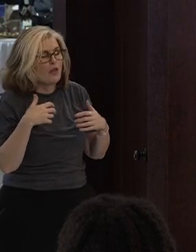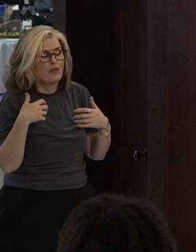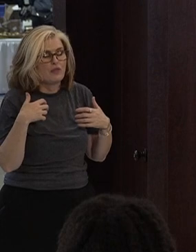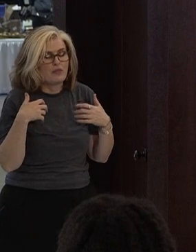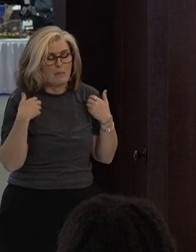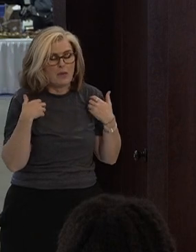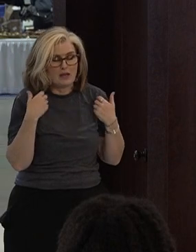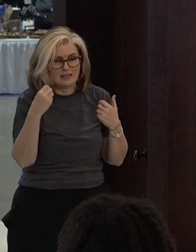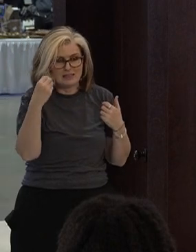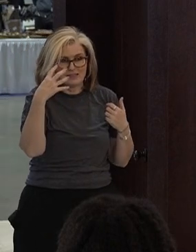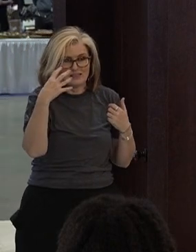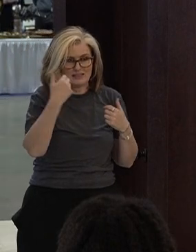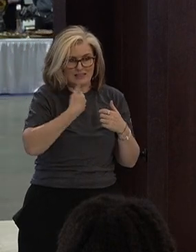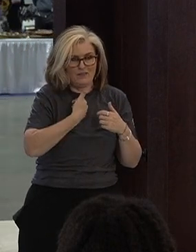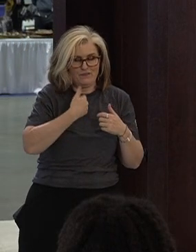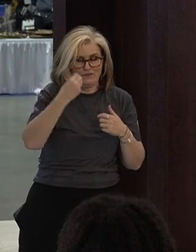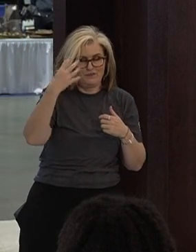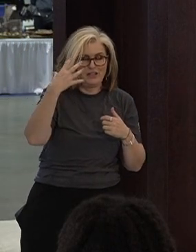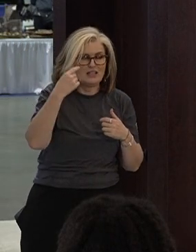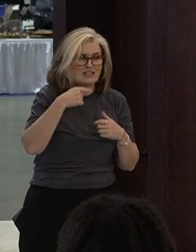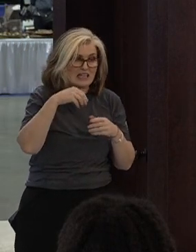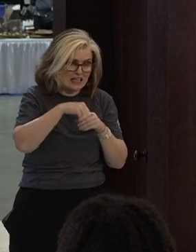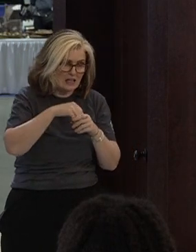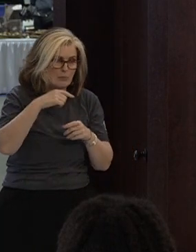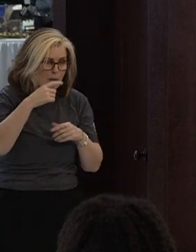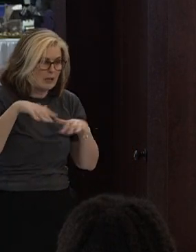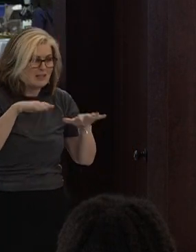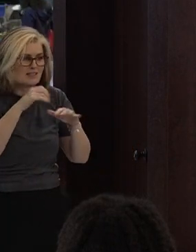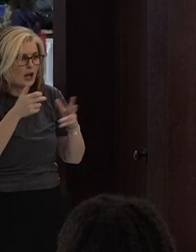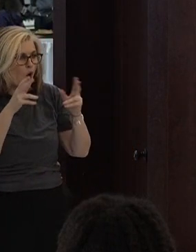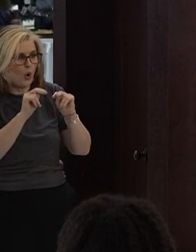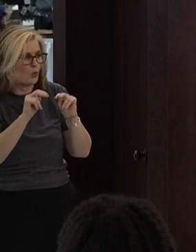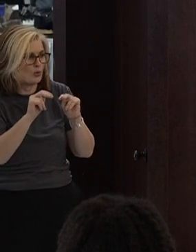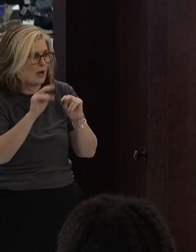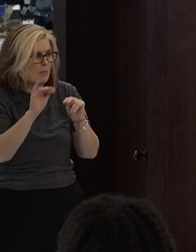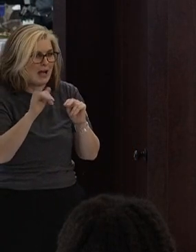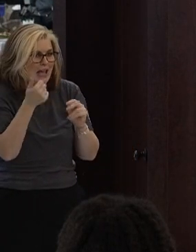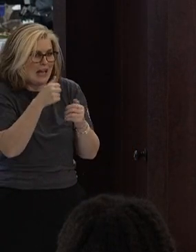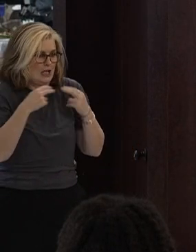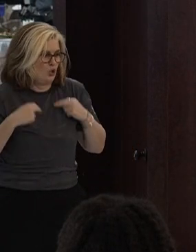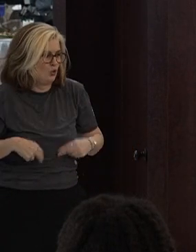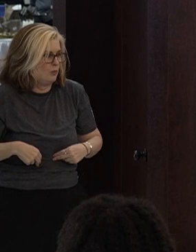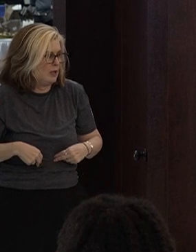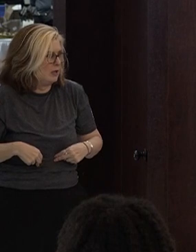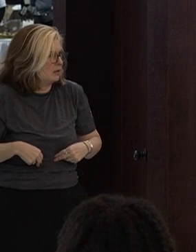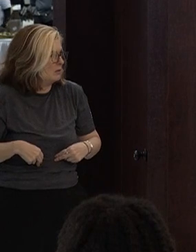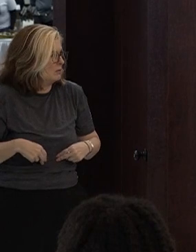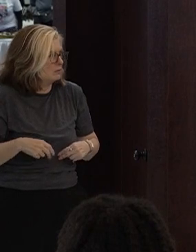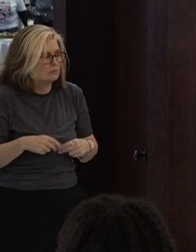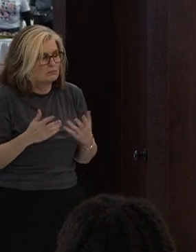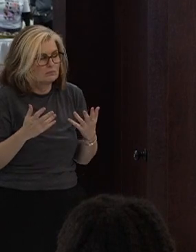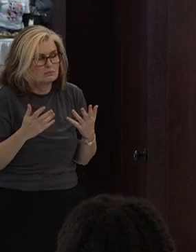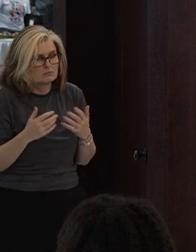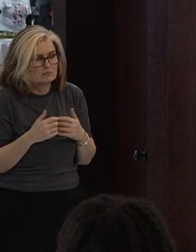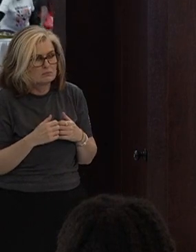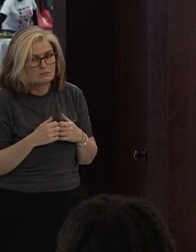selfie is in the public domain because it is not owned by any human being as the copyright owner.